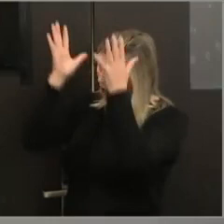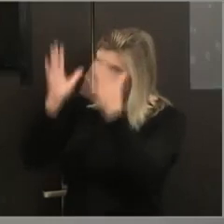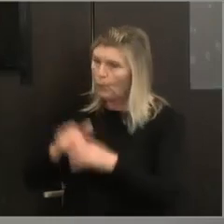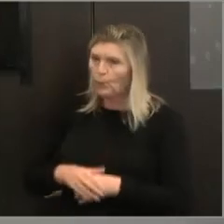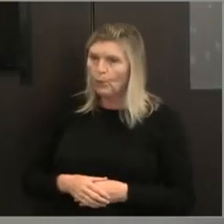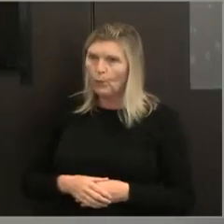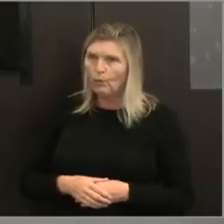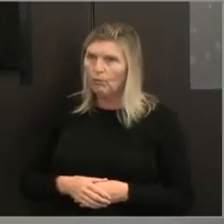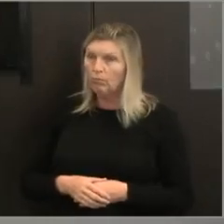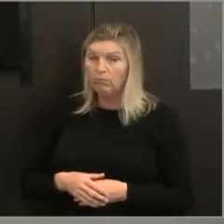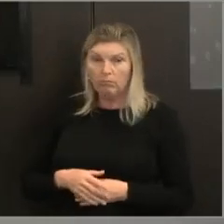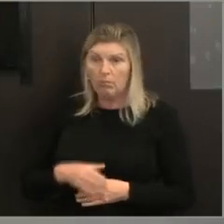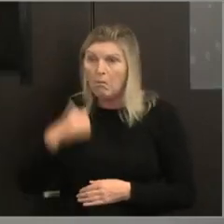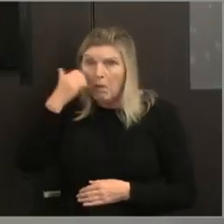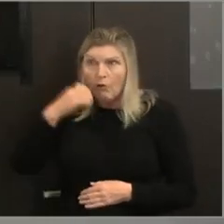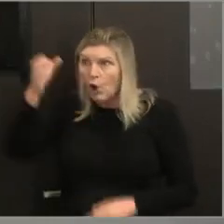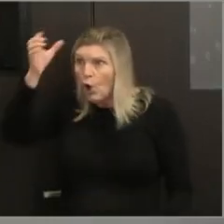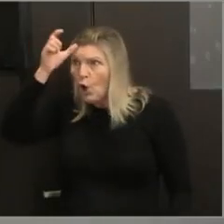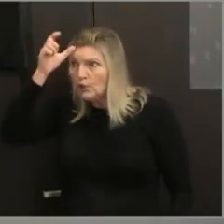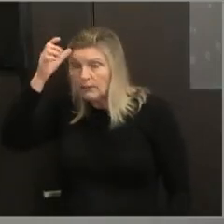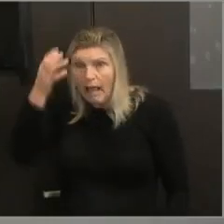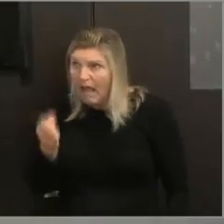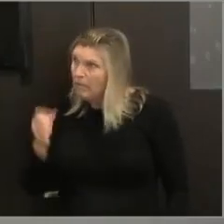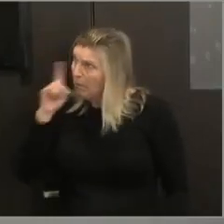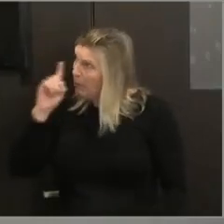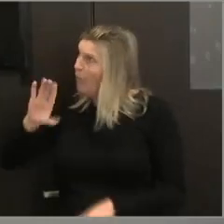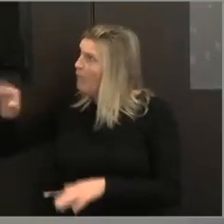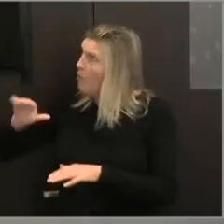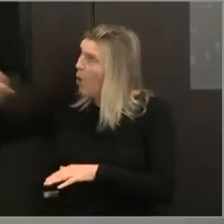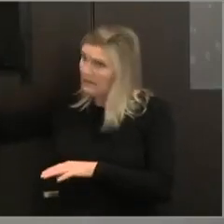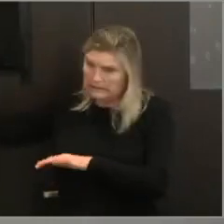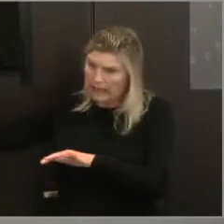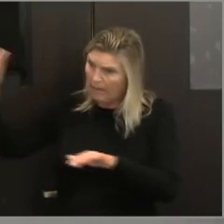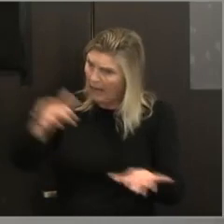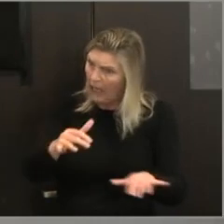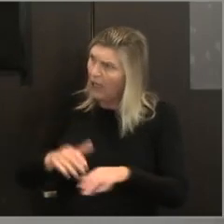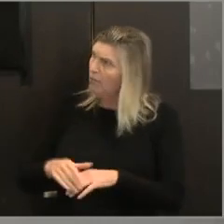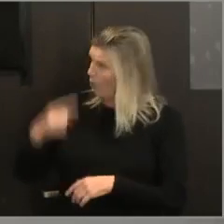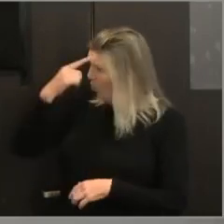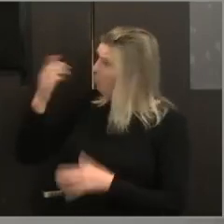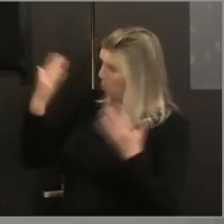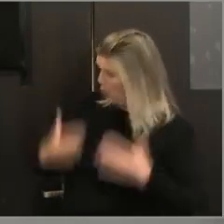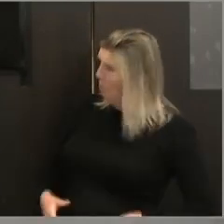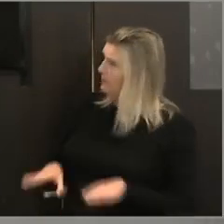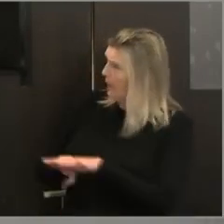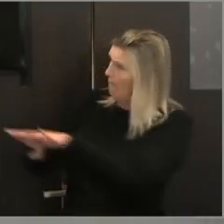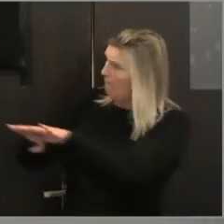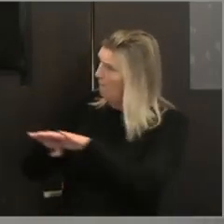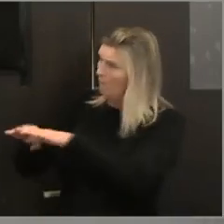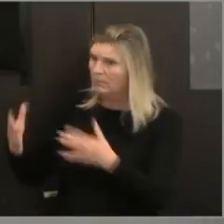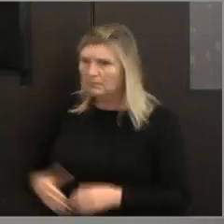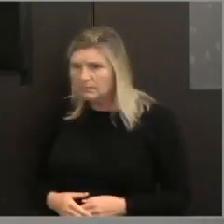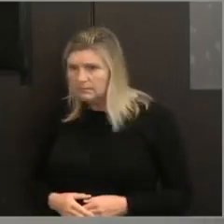we had no concept that these people coming here were other than human.